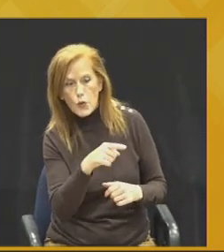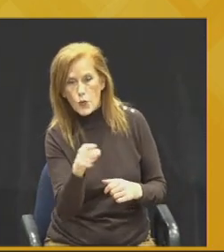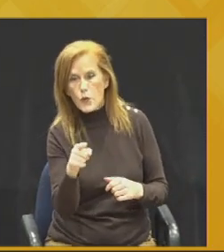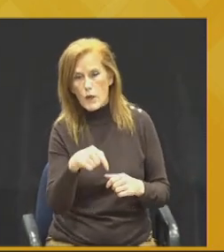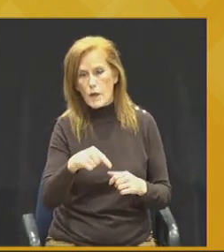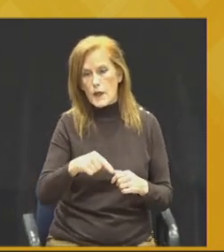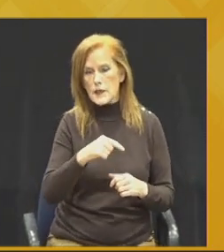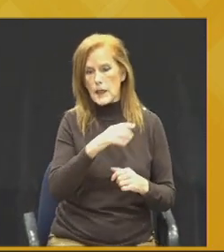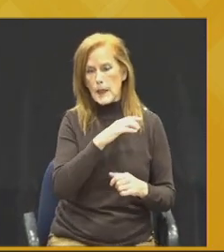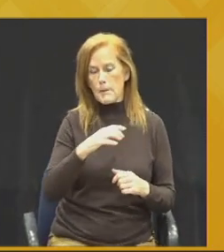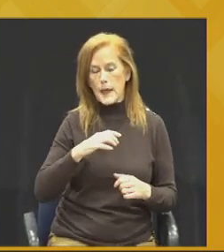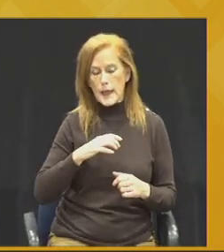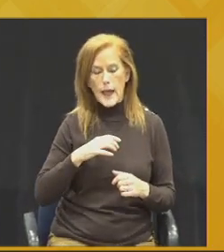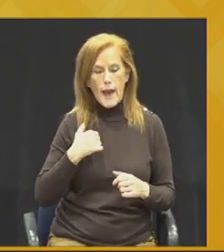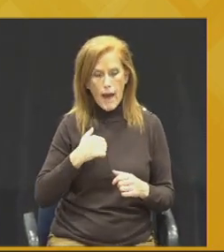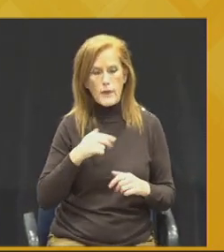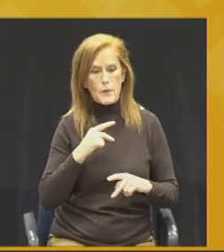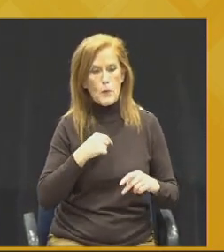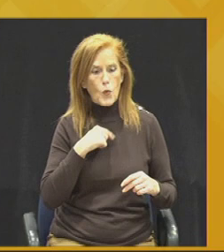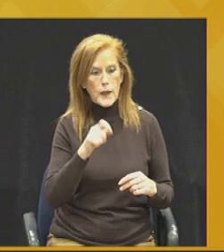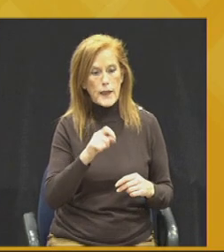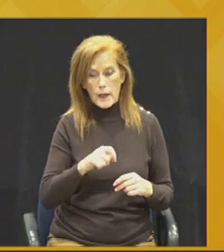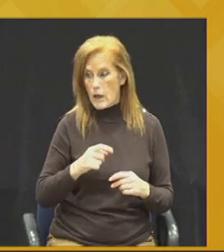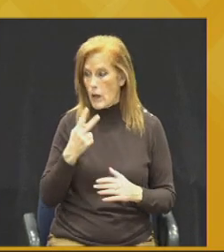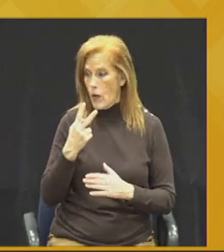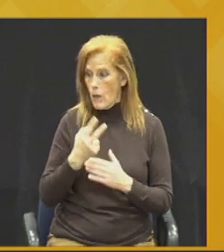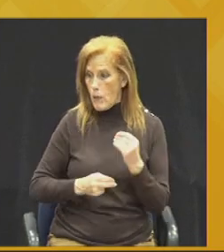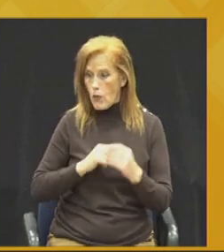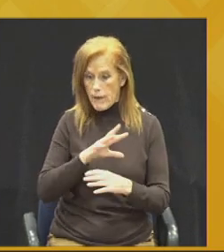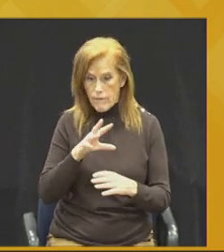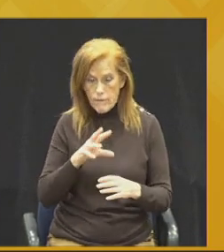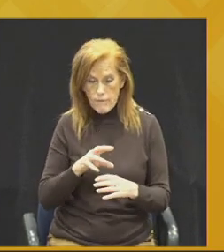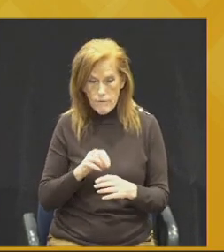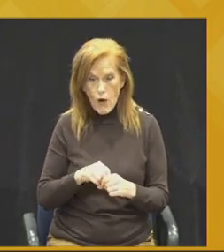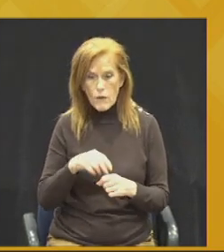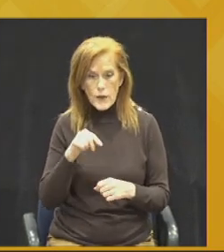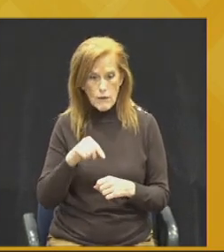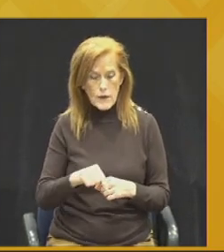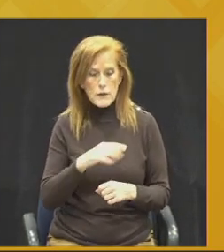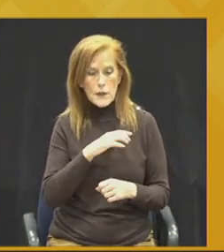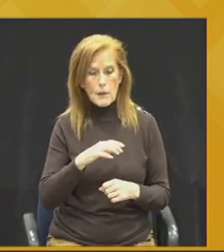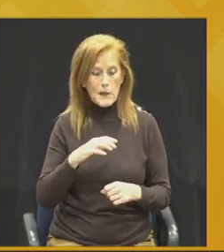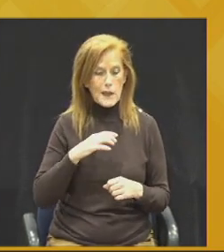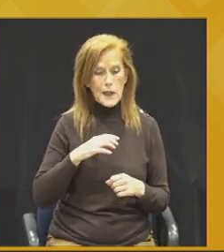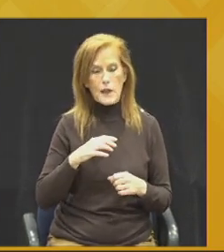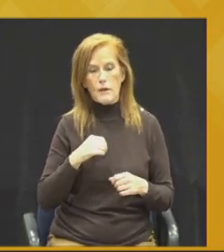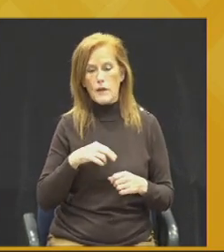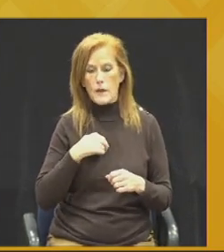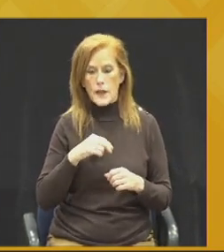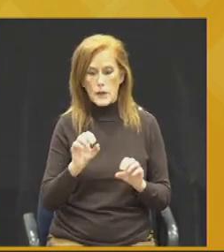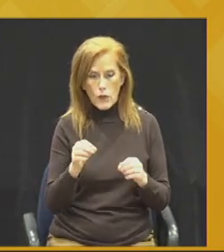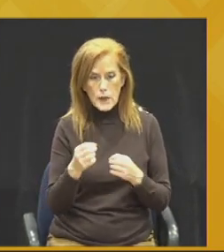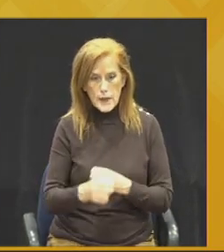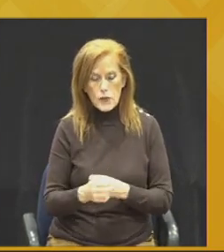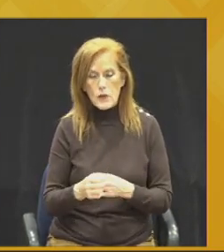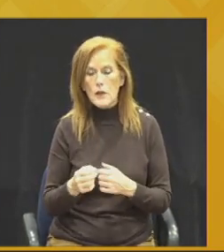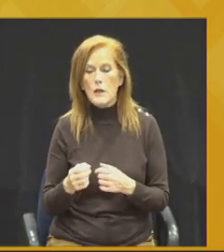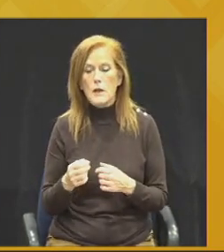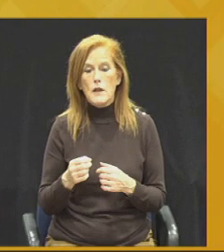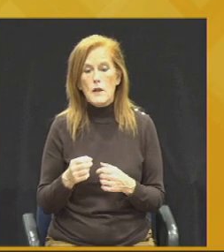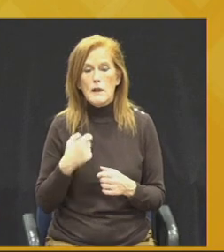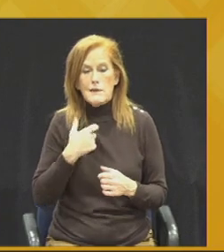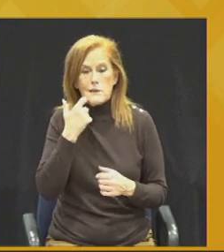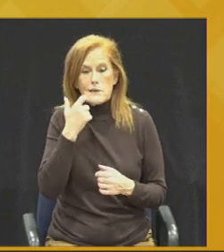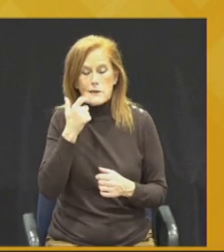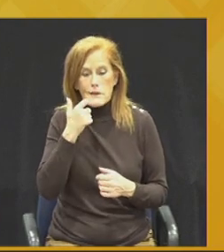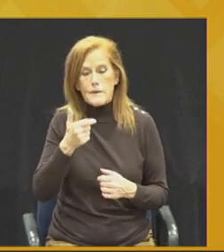need, being new both to the community and new to the Omaha emergency preparedness scene, to reach out to these organizations and the